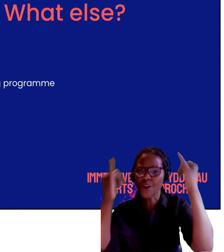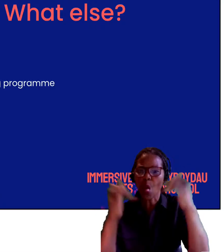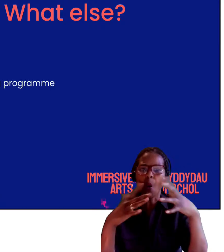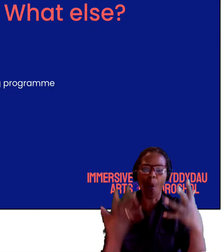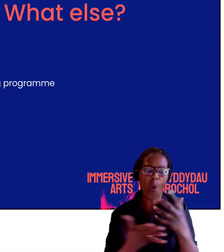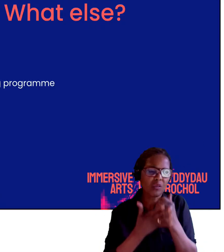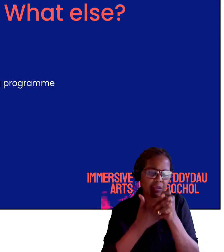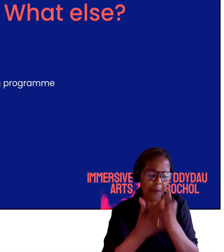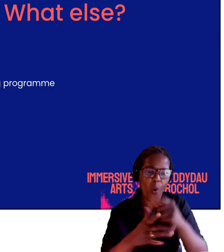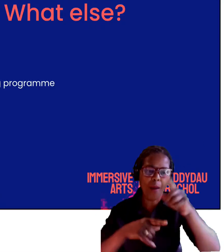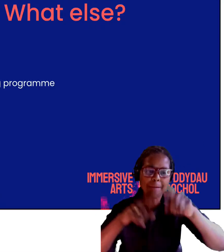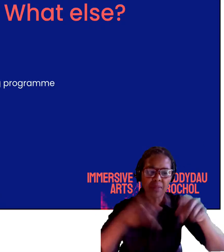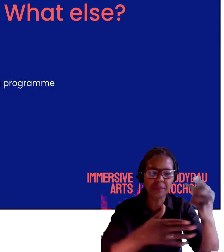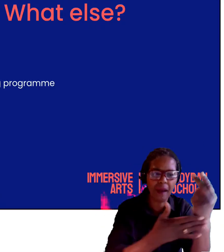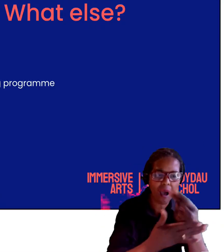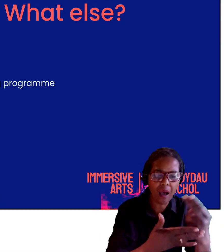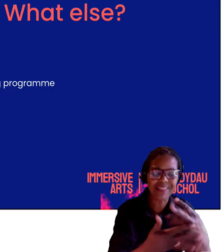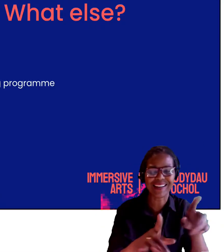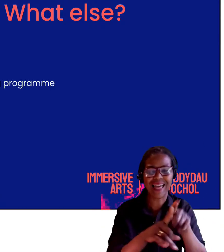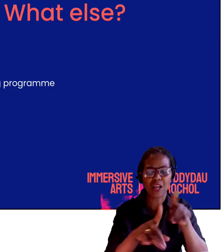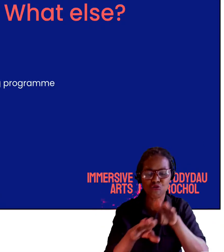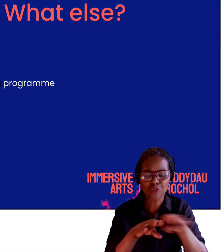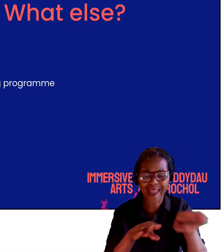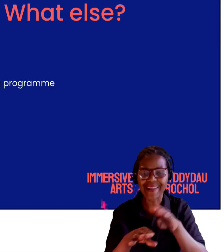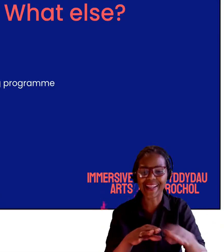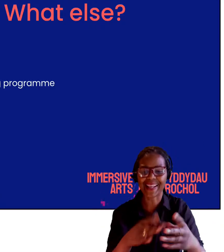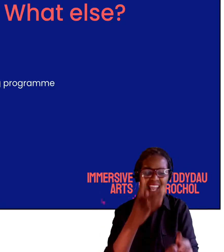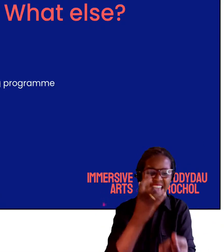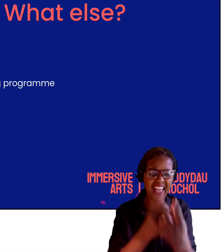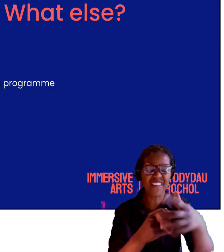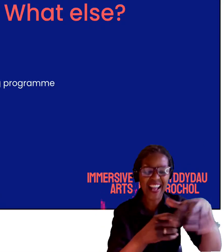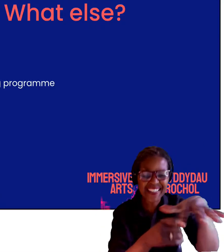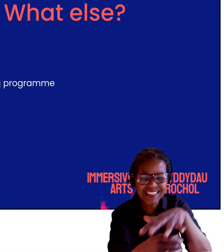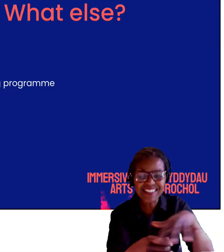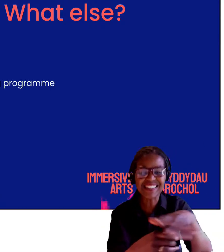offering training, events, residencies or bursaries, that sort of thing.